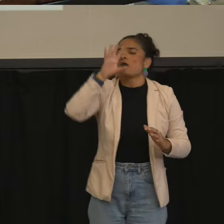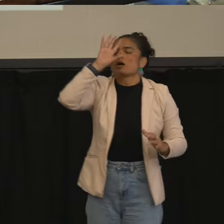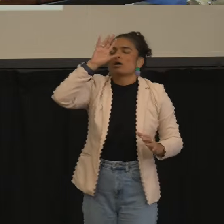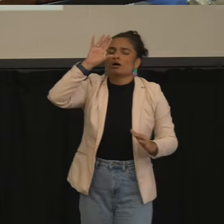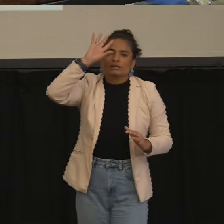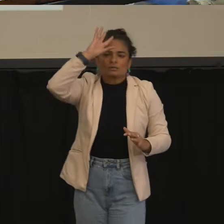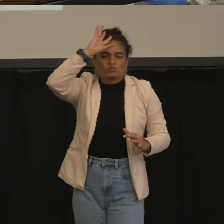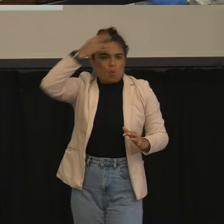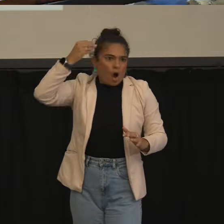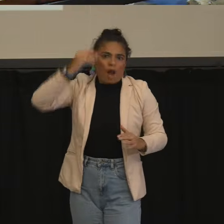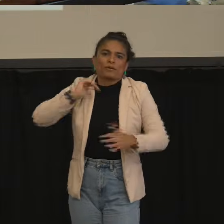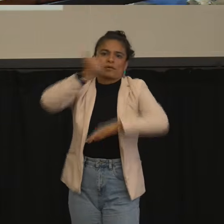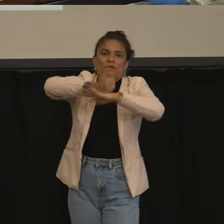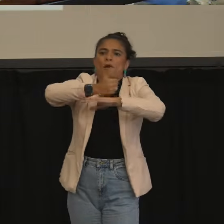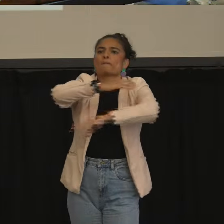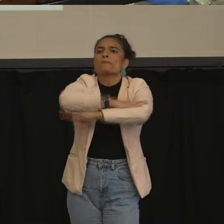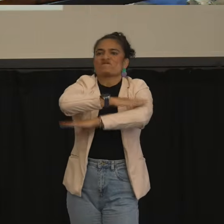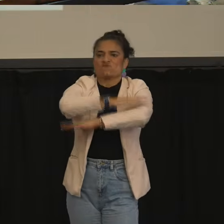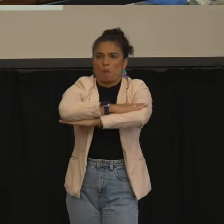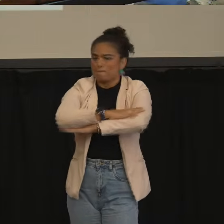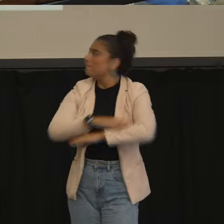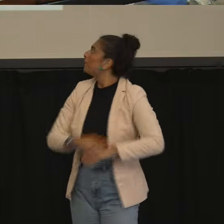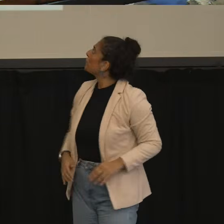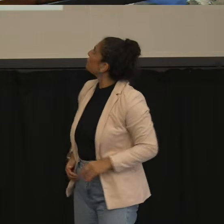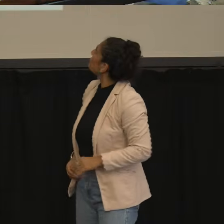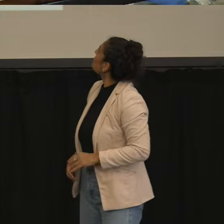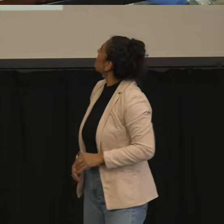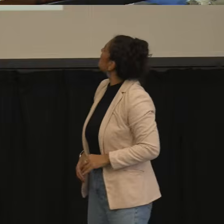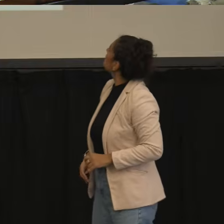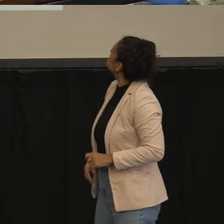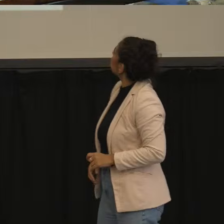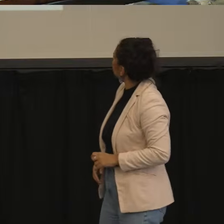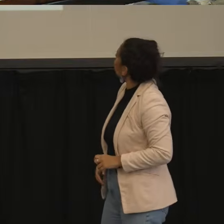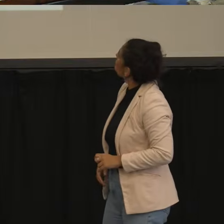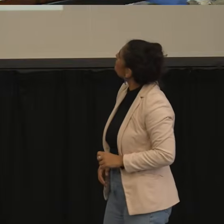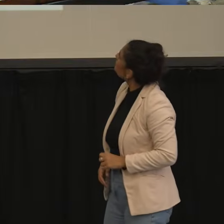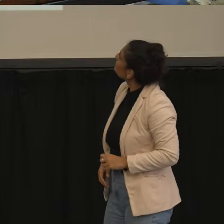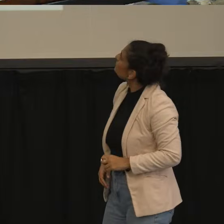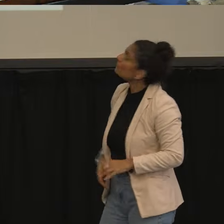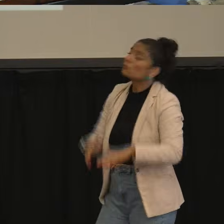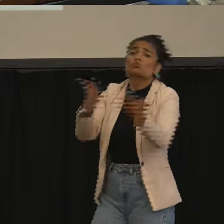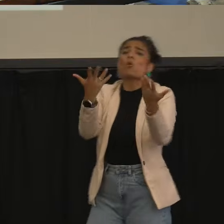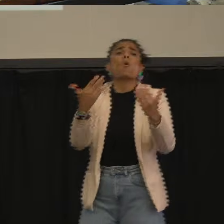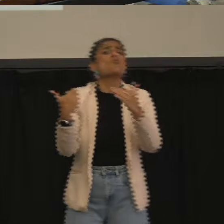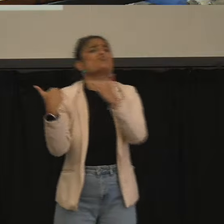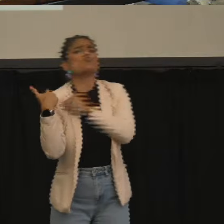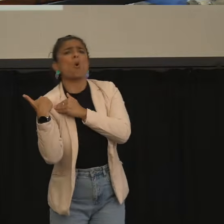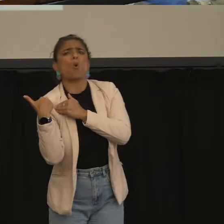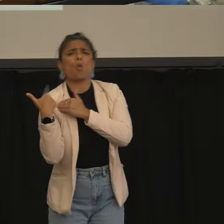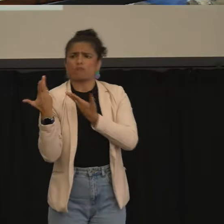created, then Juan and his team set up the platform.